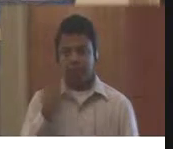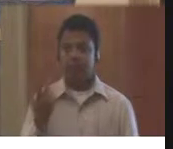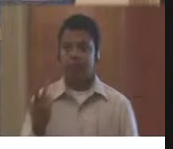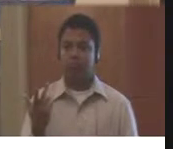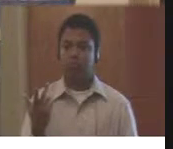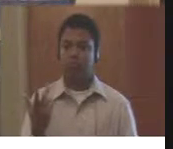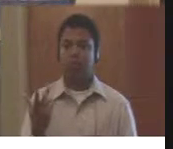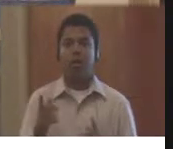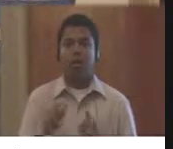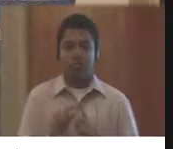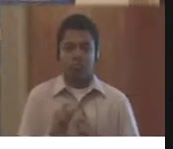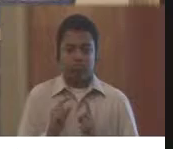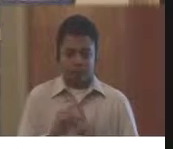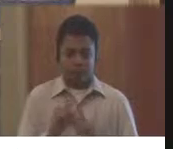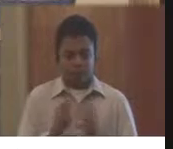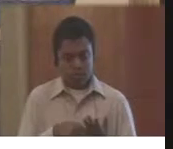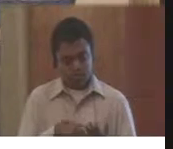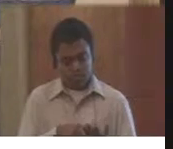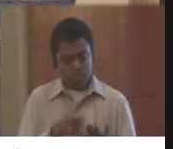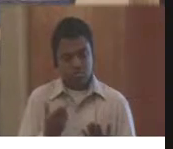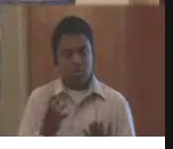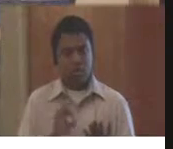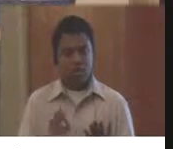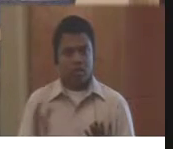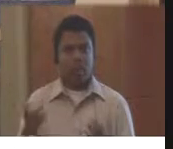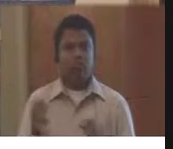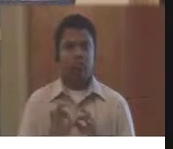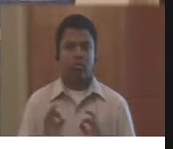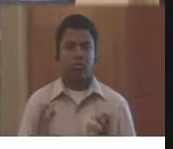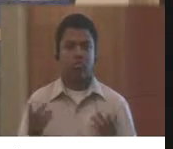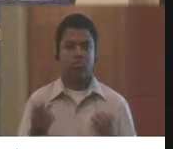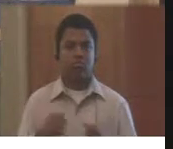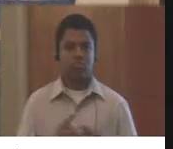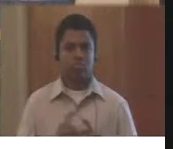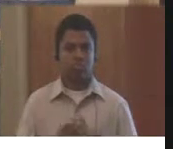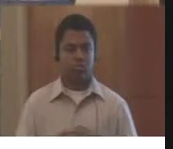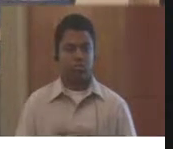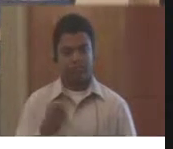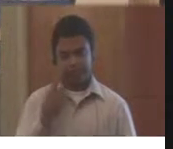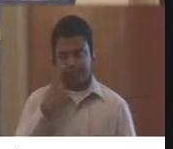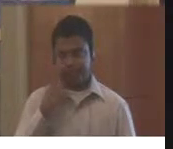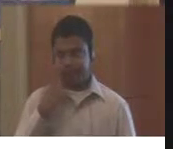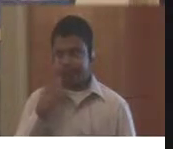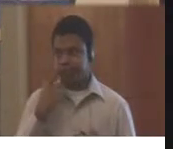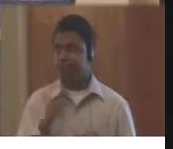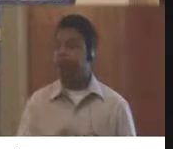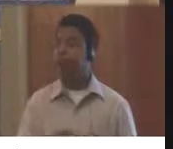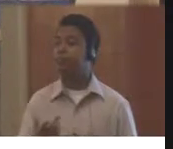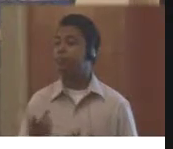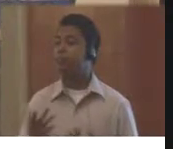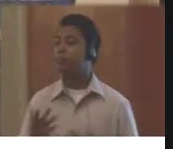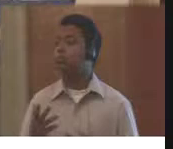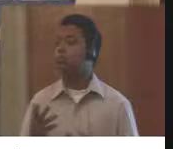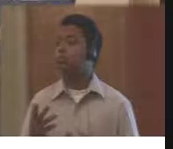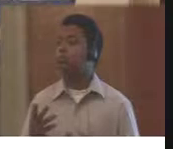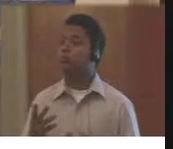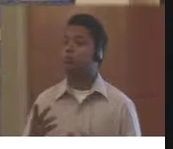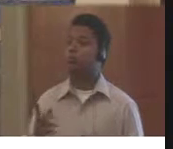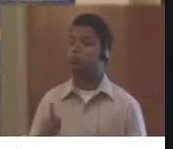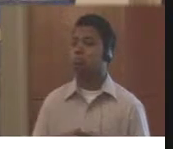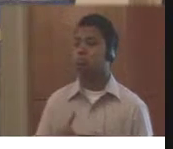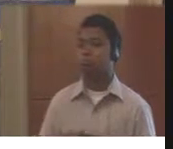And we will look for a more suitable drafting of this. Apart from